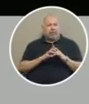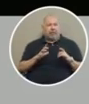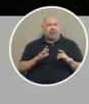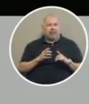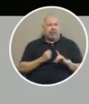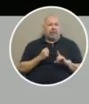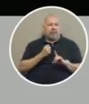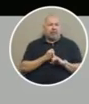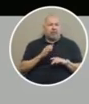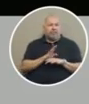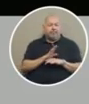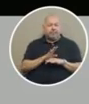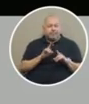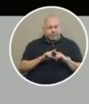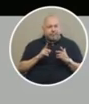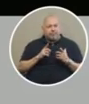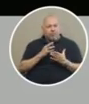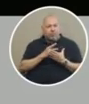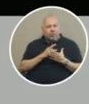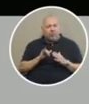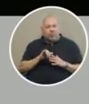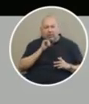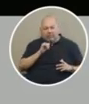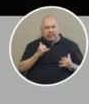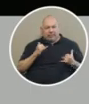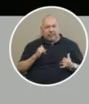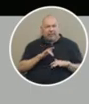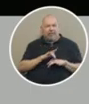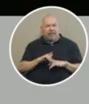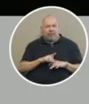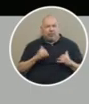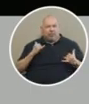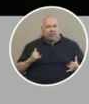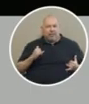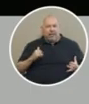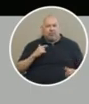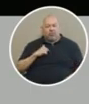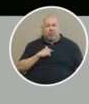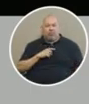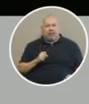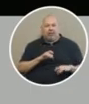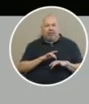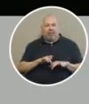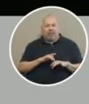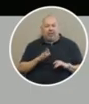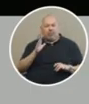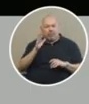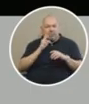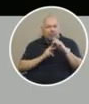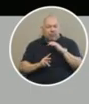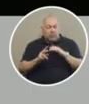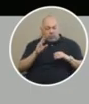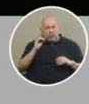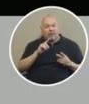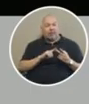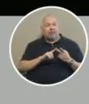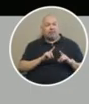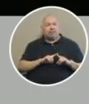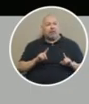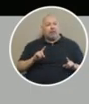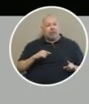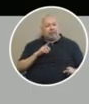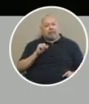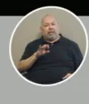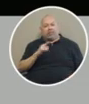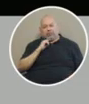our impacted businesses to the resources that are immediately available now and will be available in the foreseeable future. But as